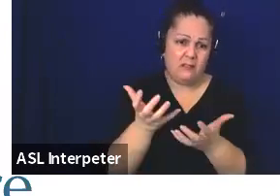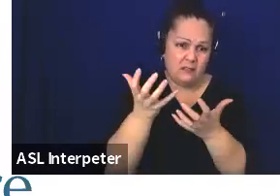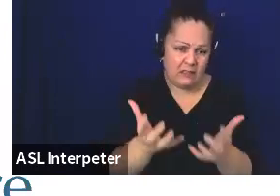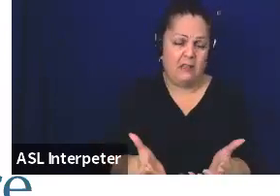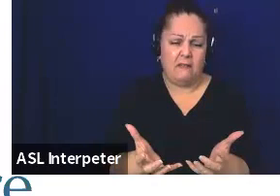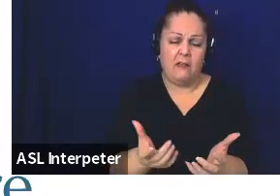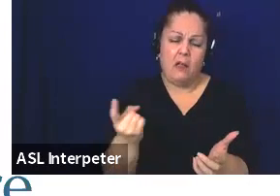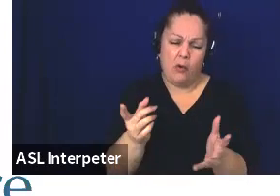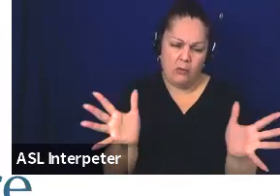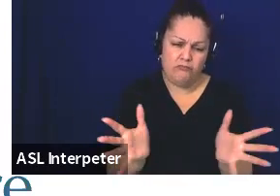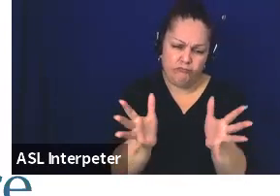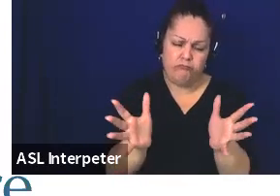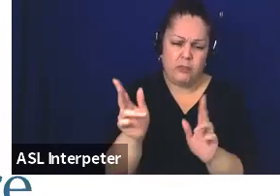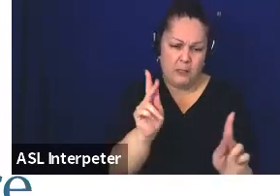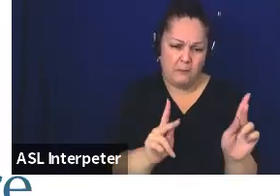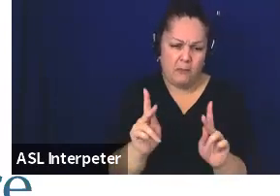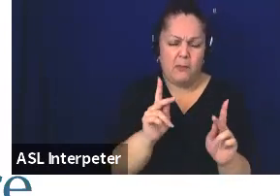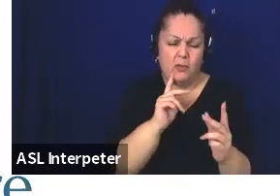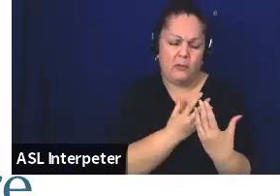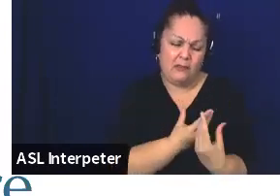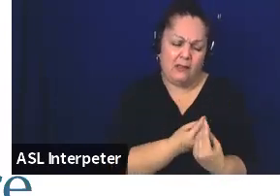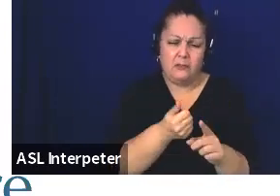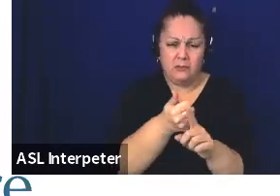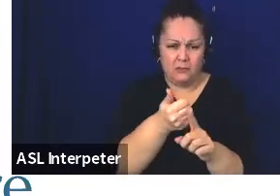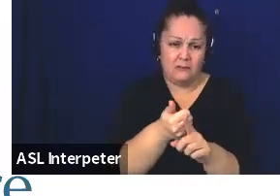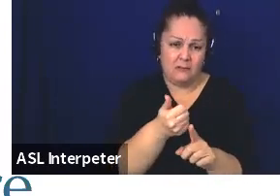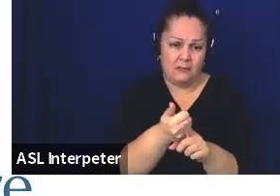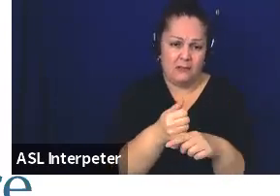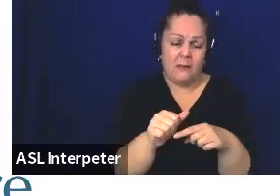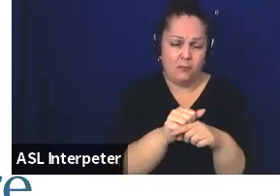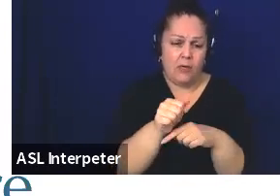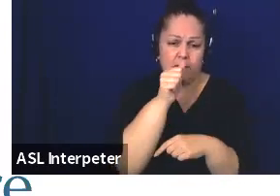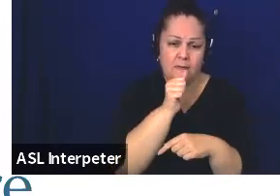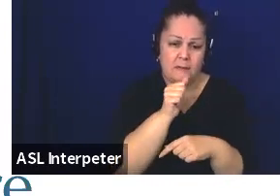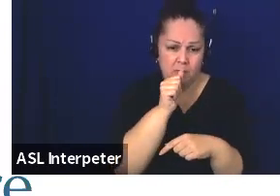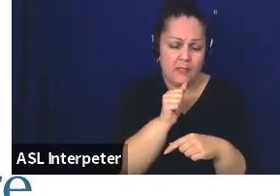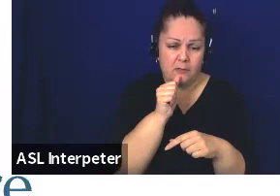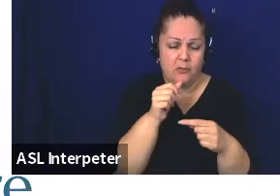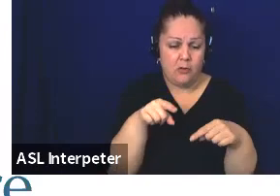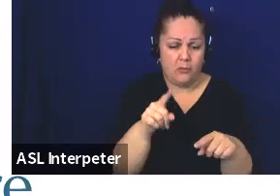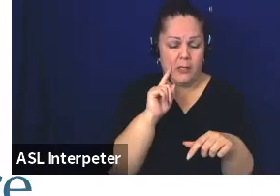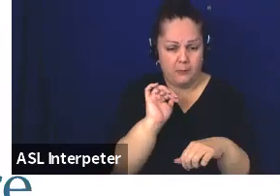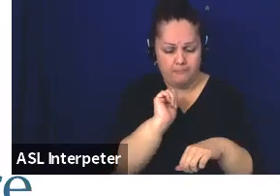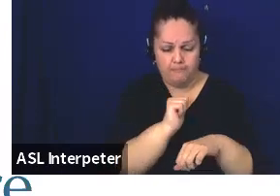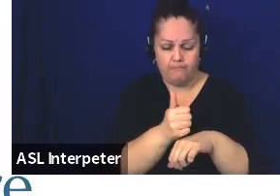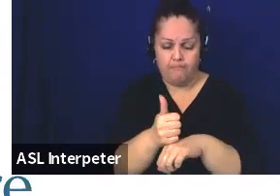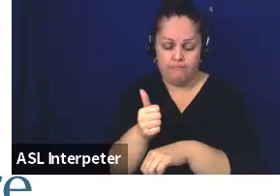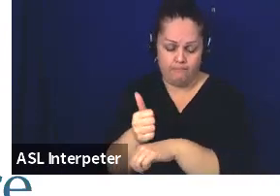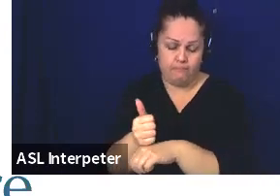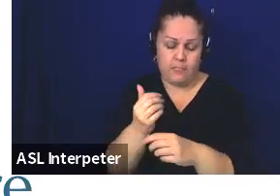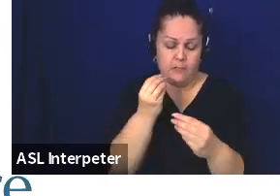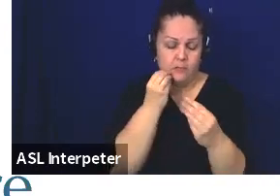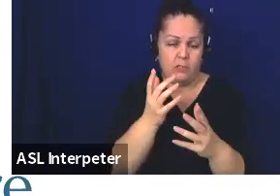always urge individuals to be kind to yourselves and practice patience as you seek to implement the suggestions following the